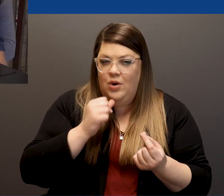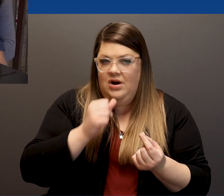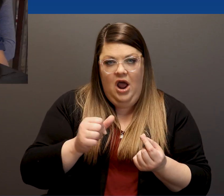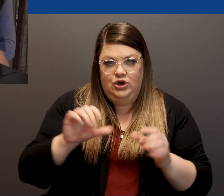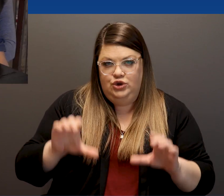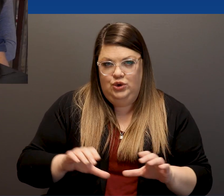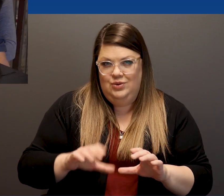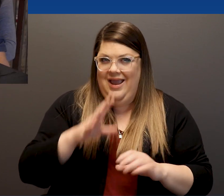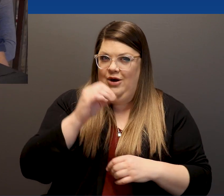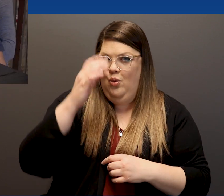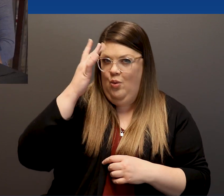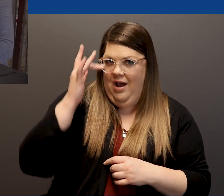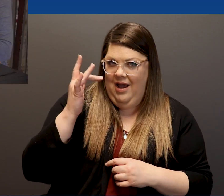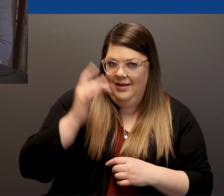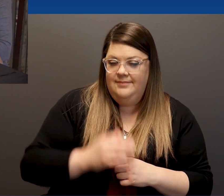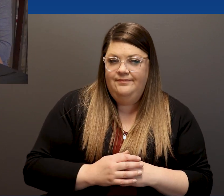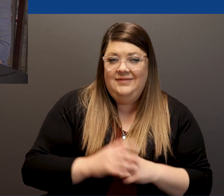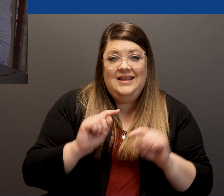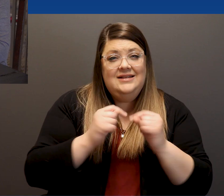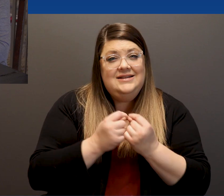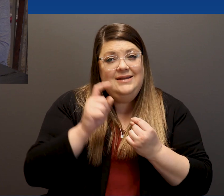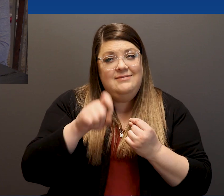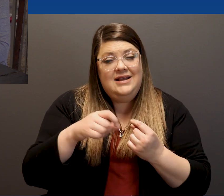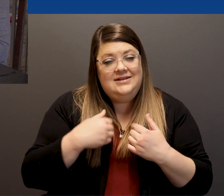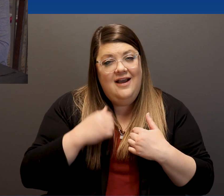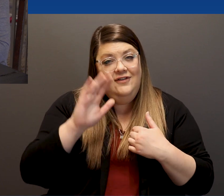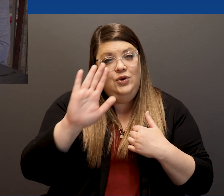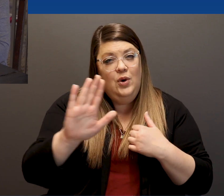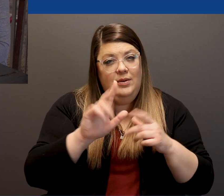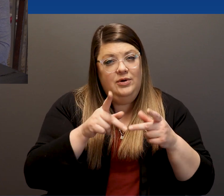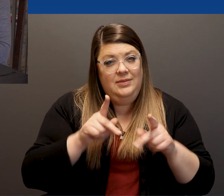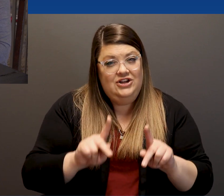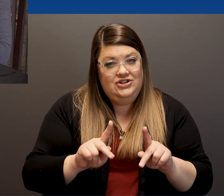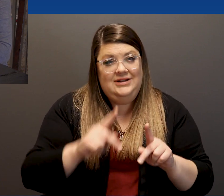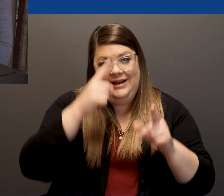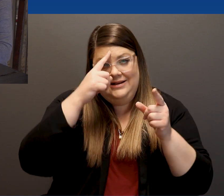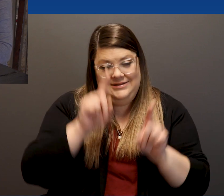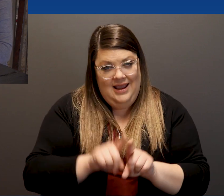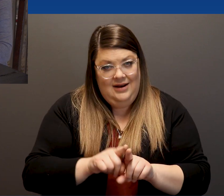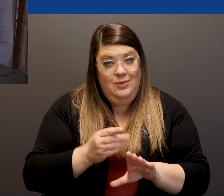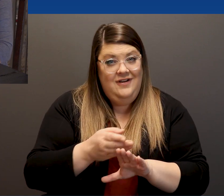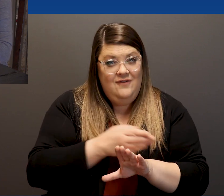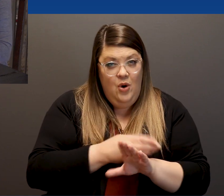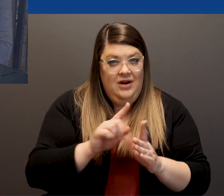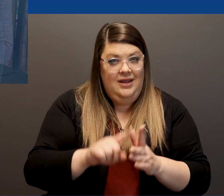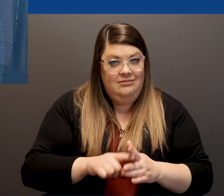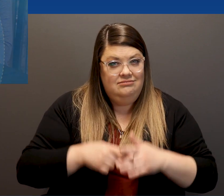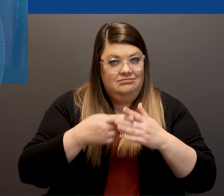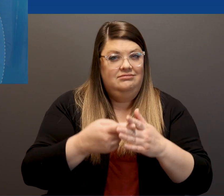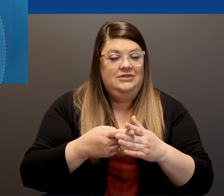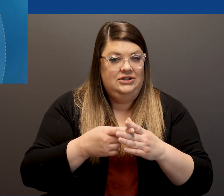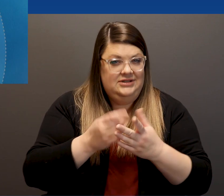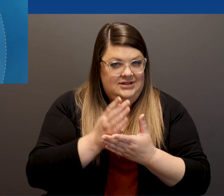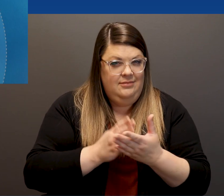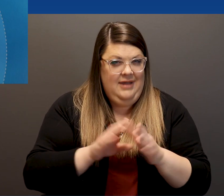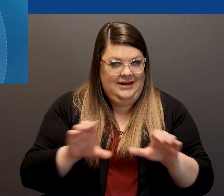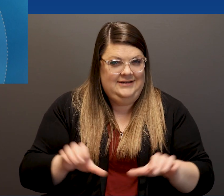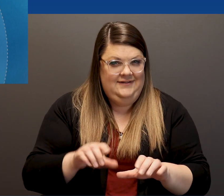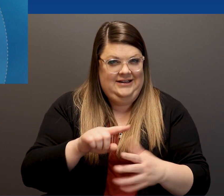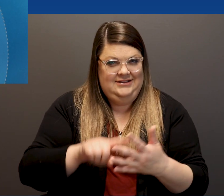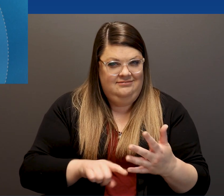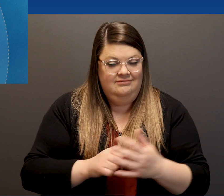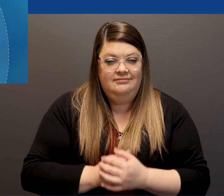why. The team must have your permission or consent before they can move forward with certain activities. Your